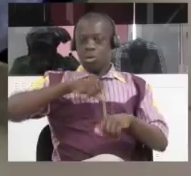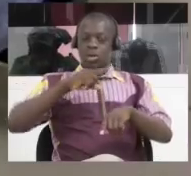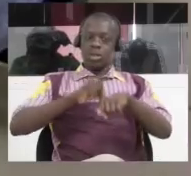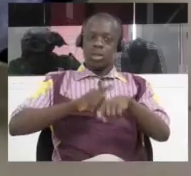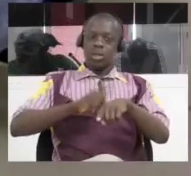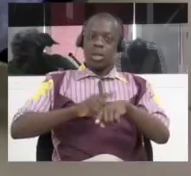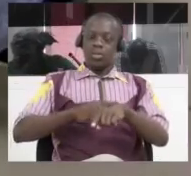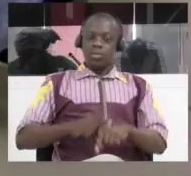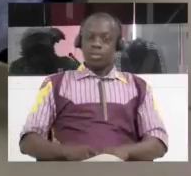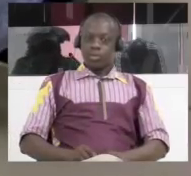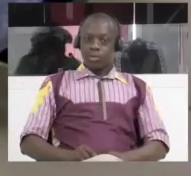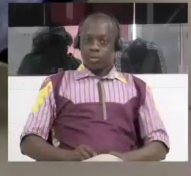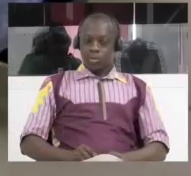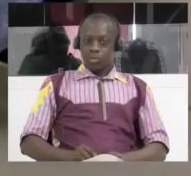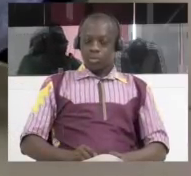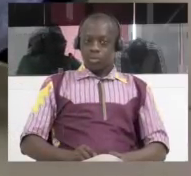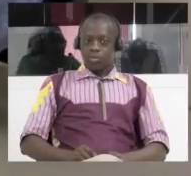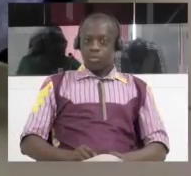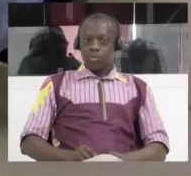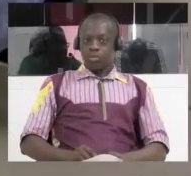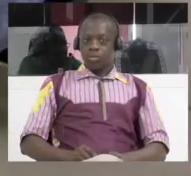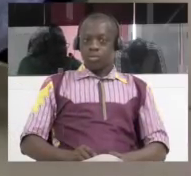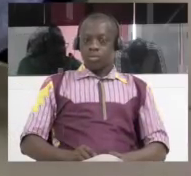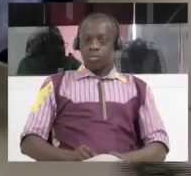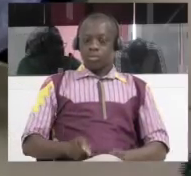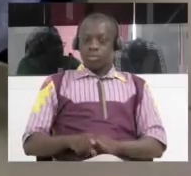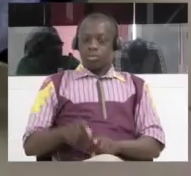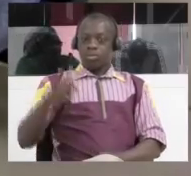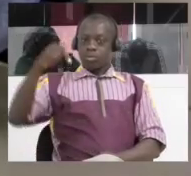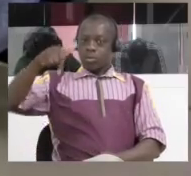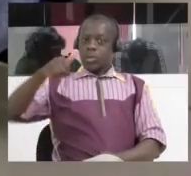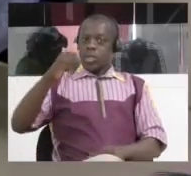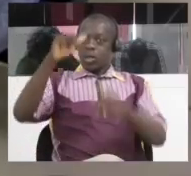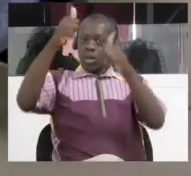and the Nigerians appear to have been in the way. Is that right?